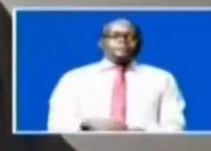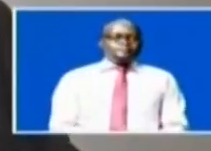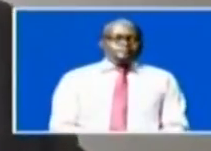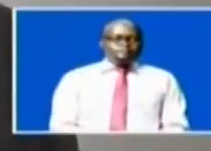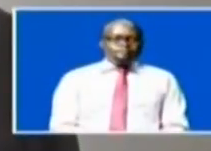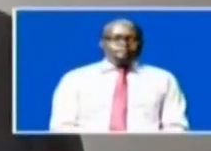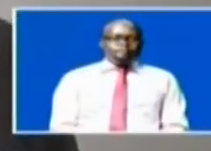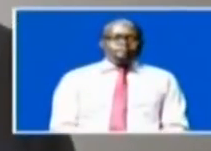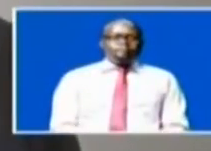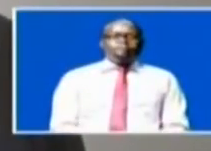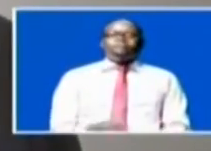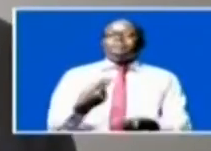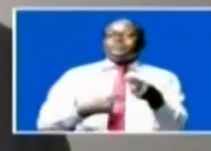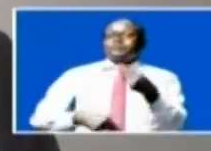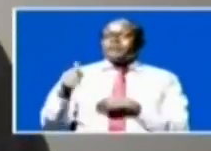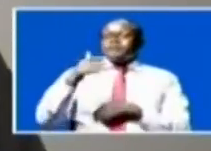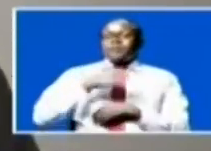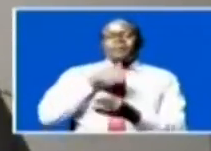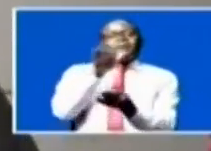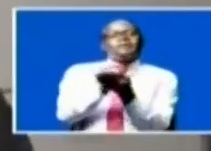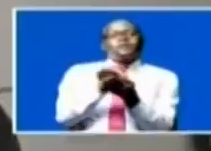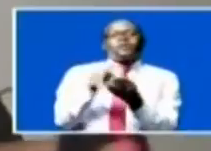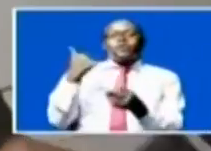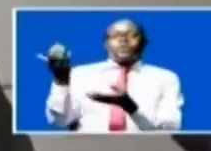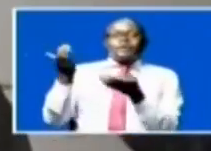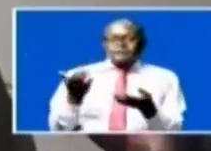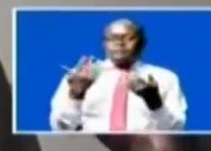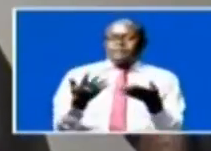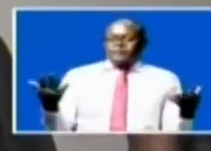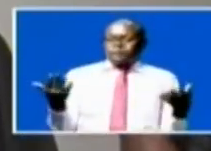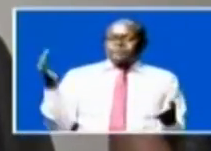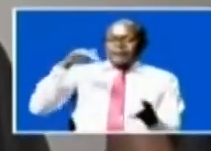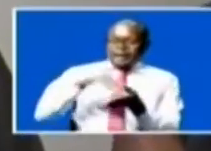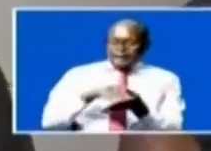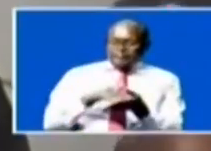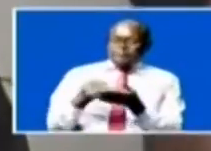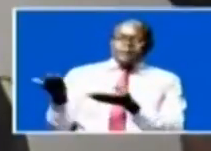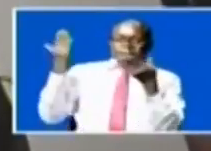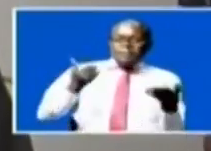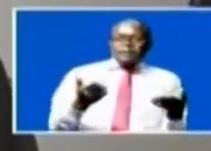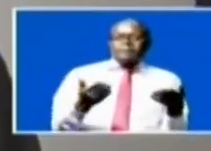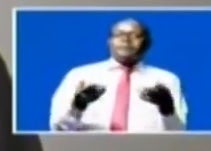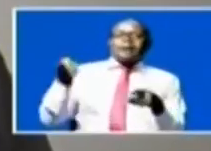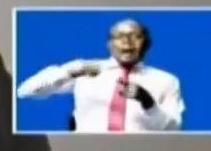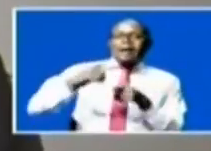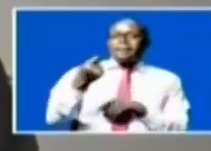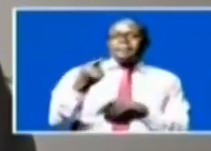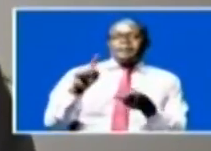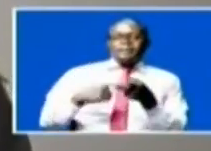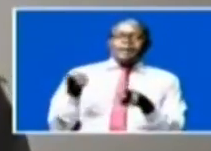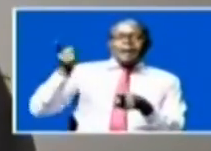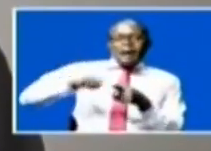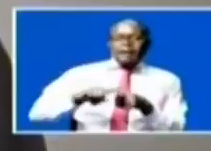On that product and sell to a stockist who will receive those goods again at the same time, puts the margin on top and charge another